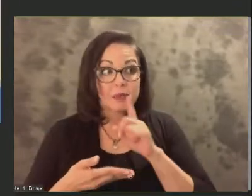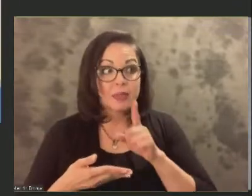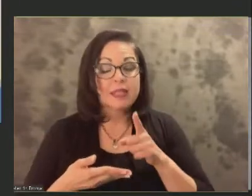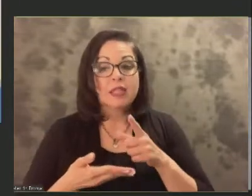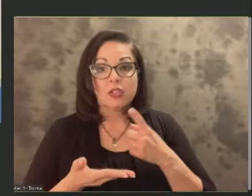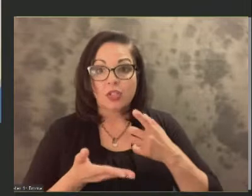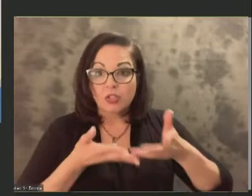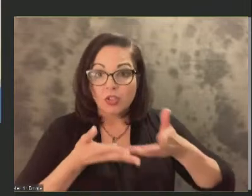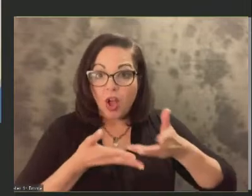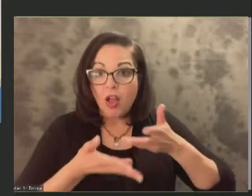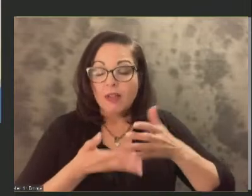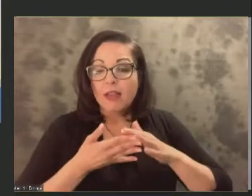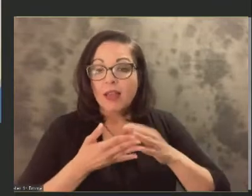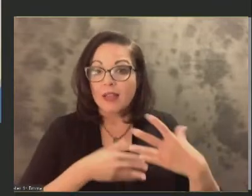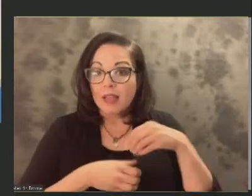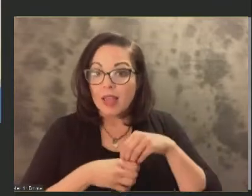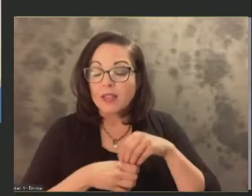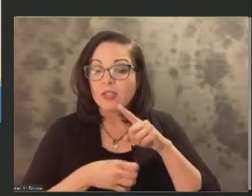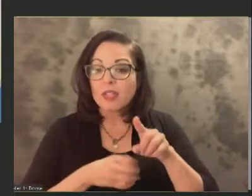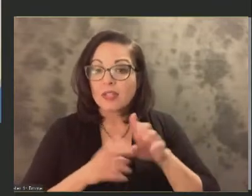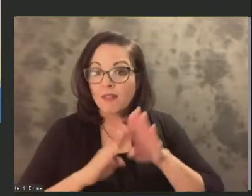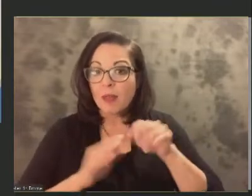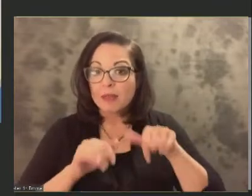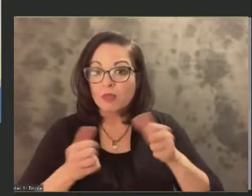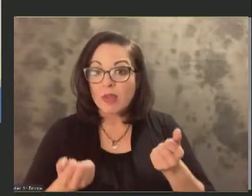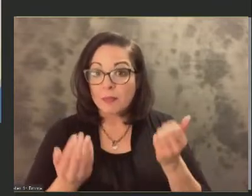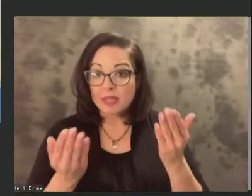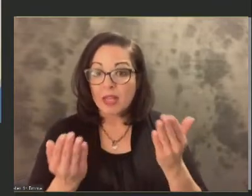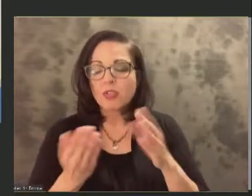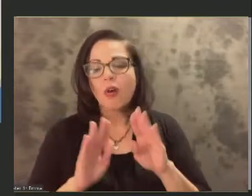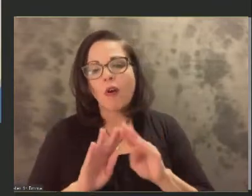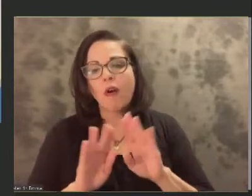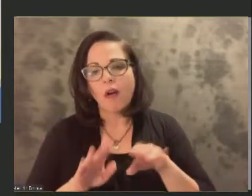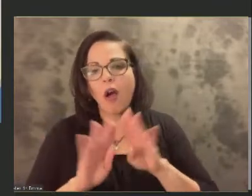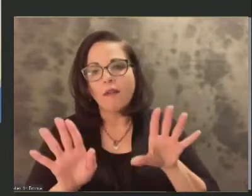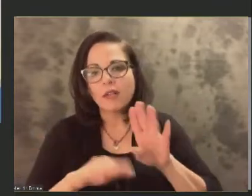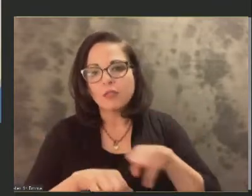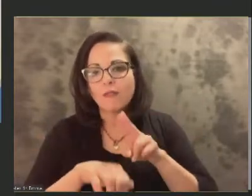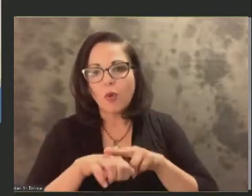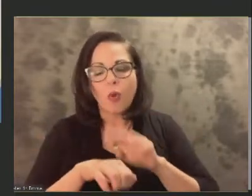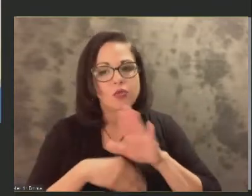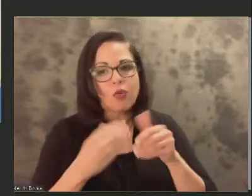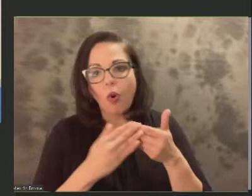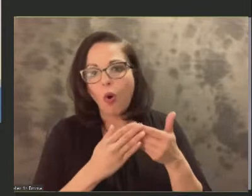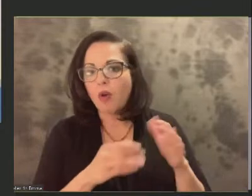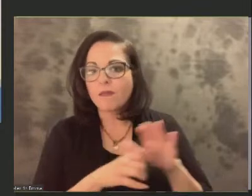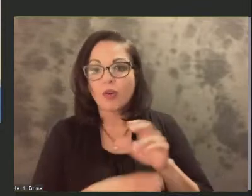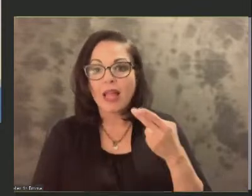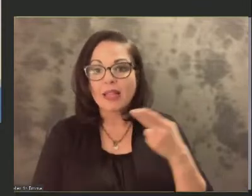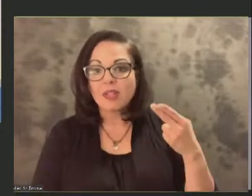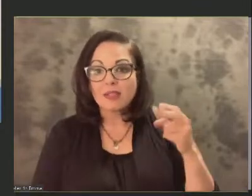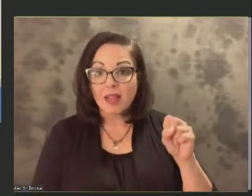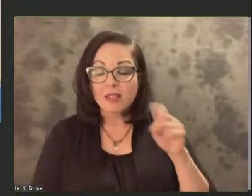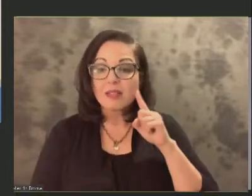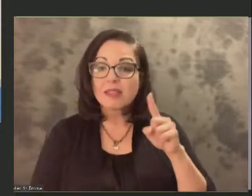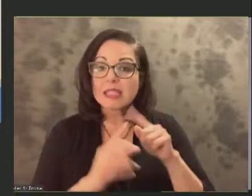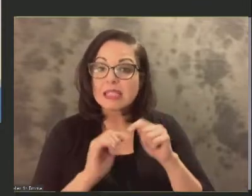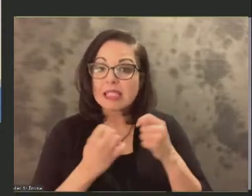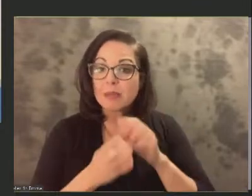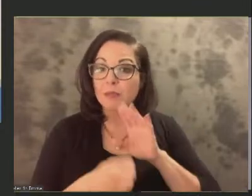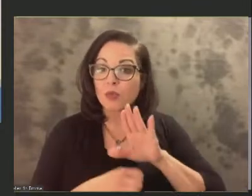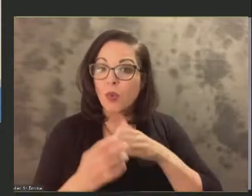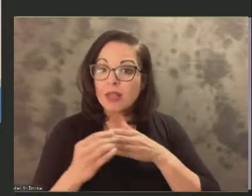and develop these recommendations. And obviously, of course, also the entire HHS team under your leadership,